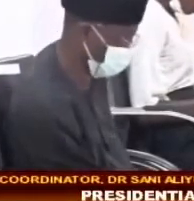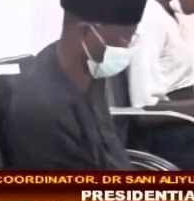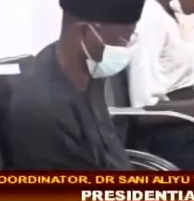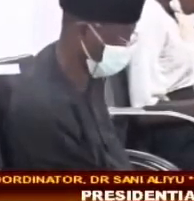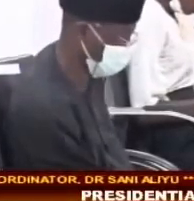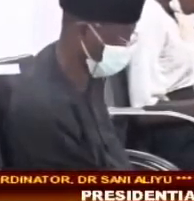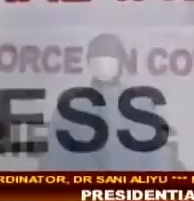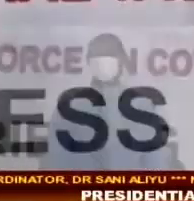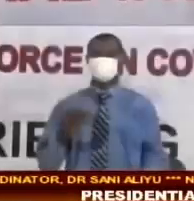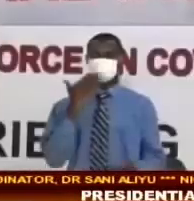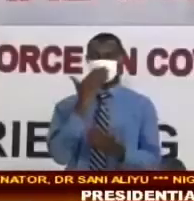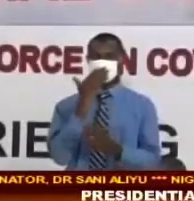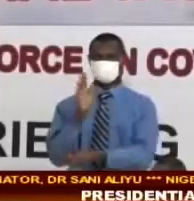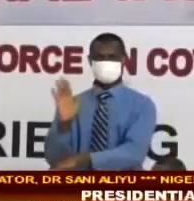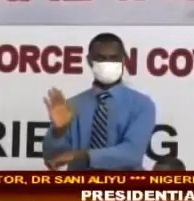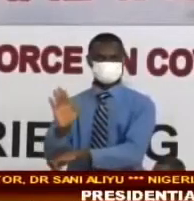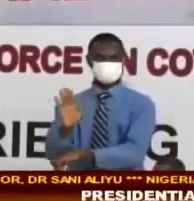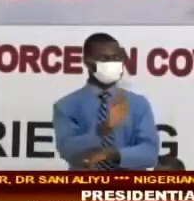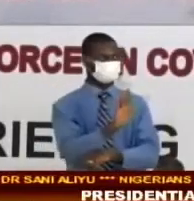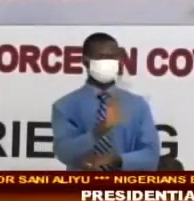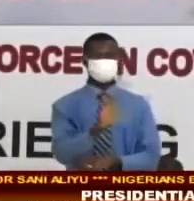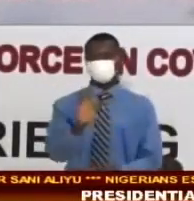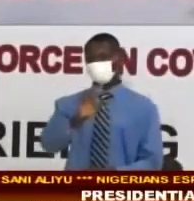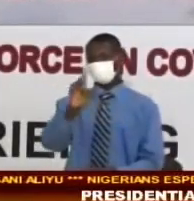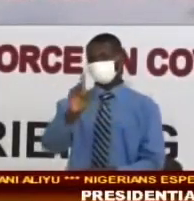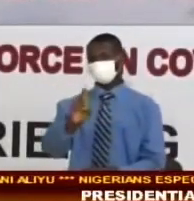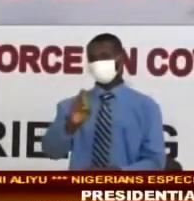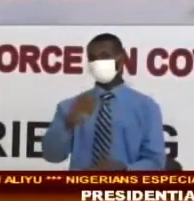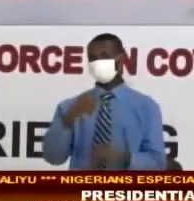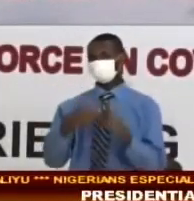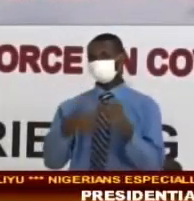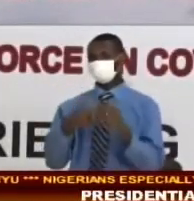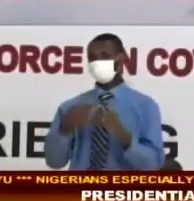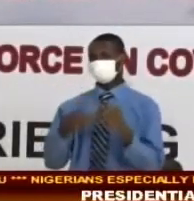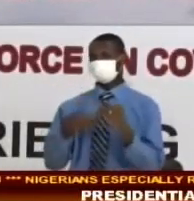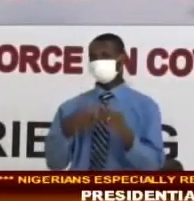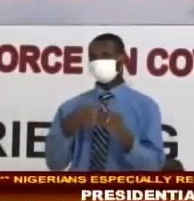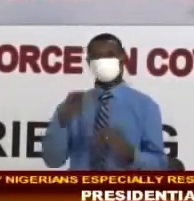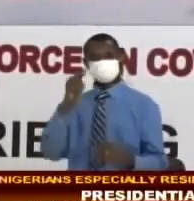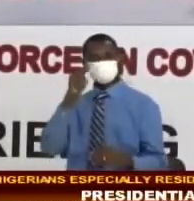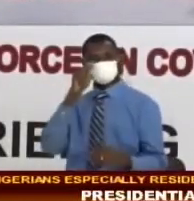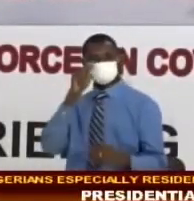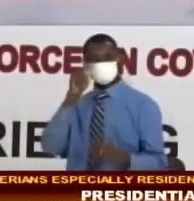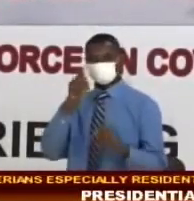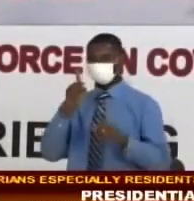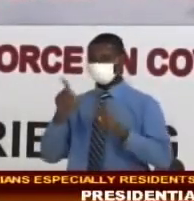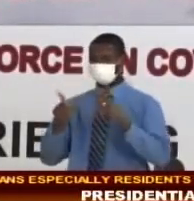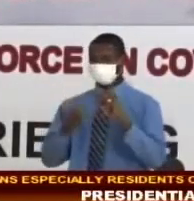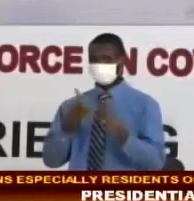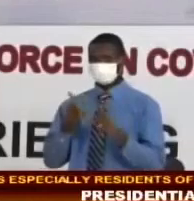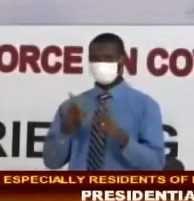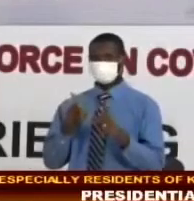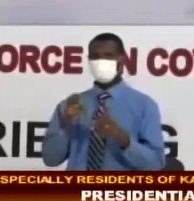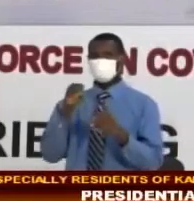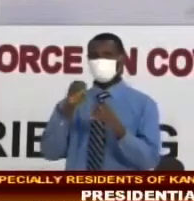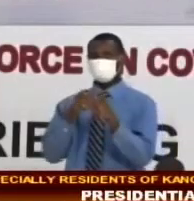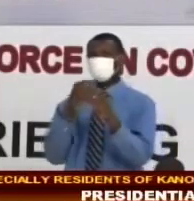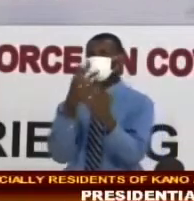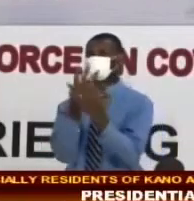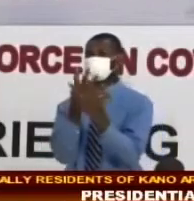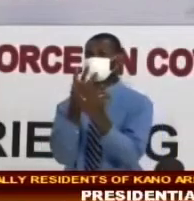Good evening, everybody. The question was in regards to Nigerians in prison in